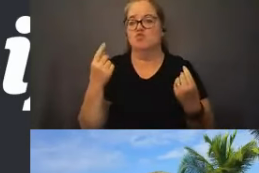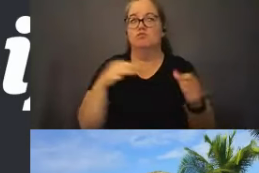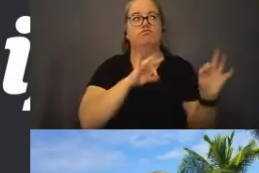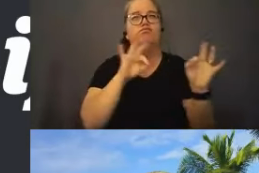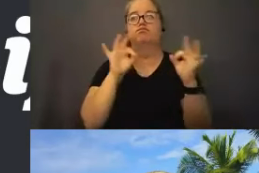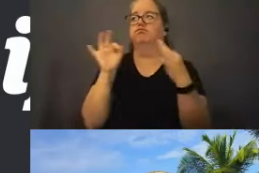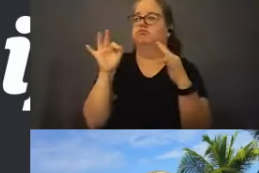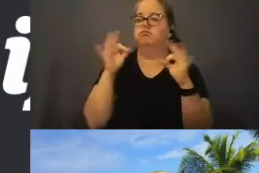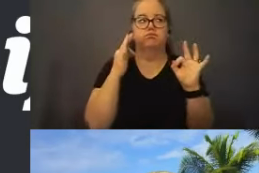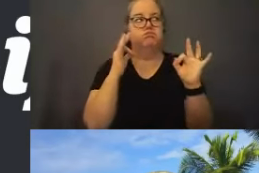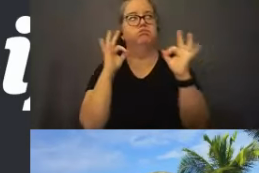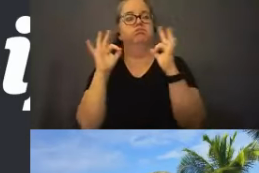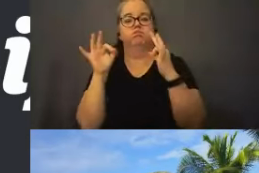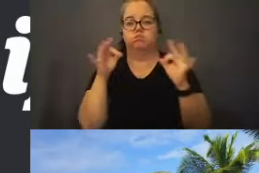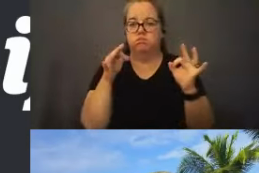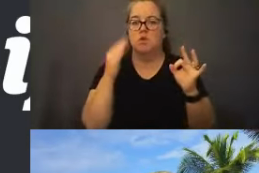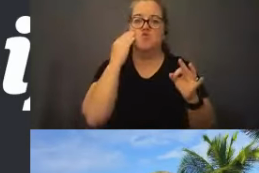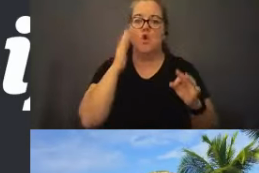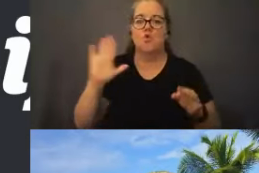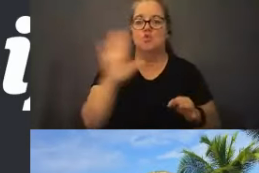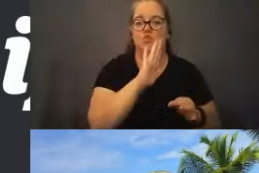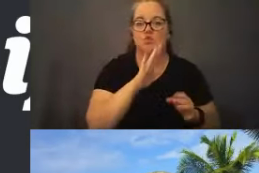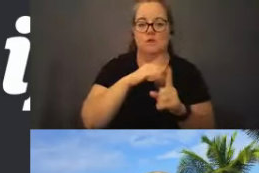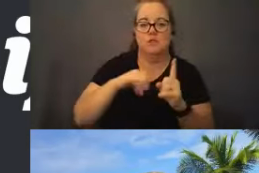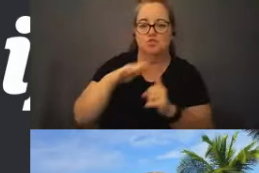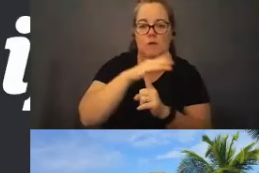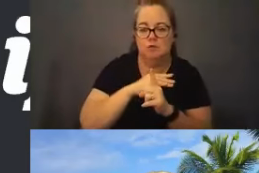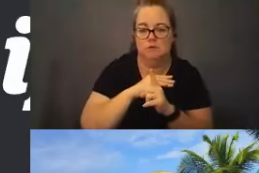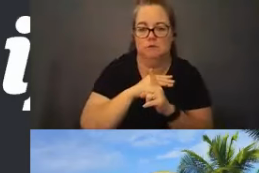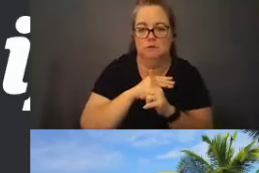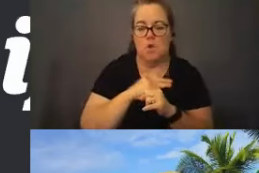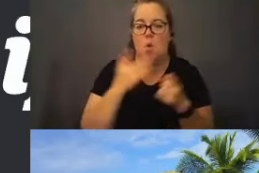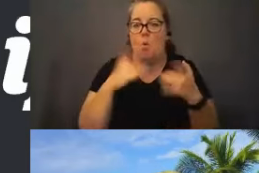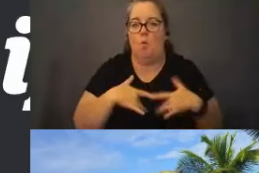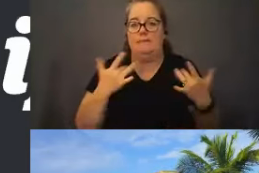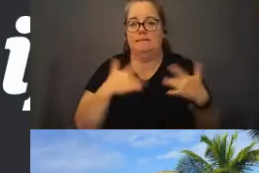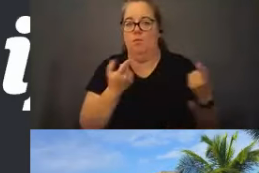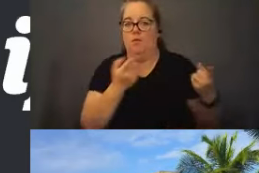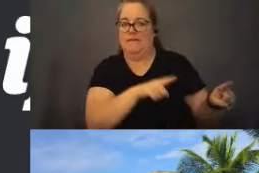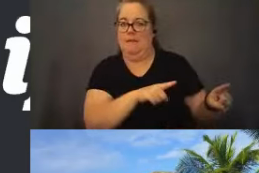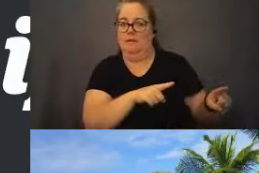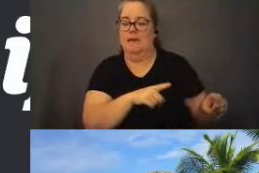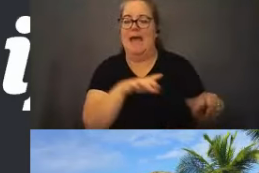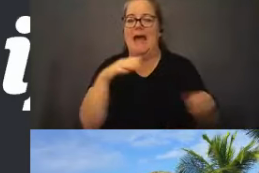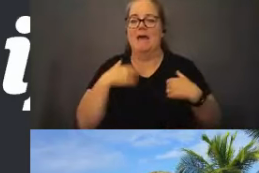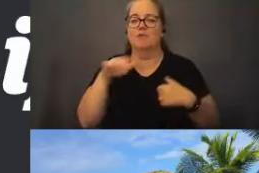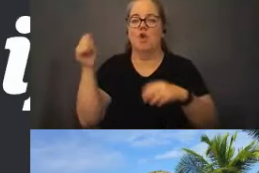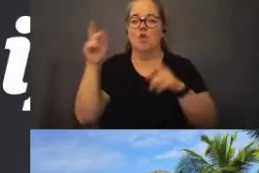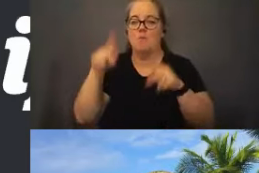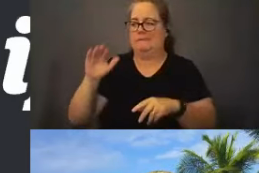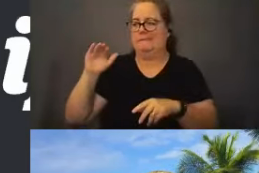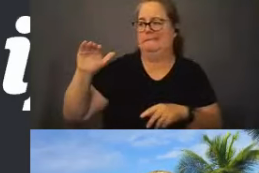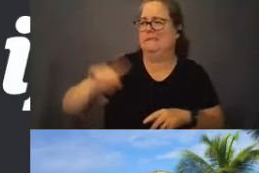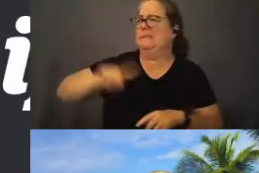once in a while and see what is going on, or have someone else be in charge of that that's just standing